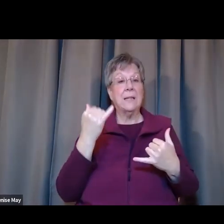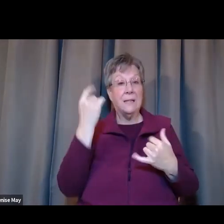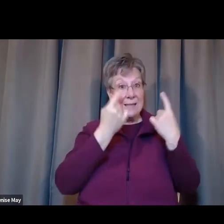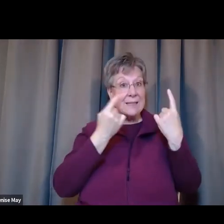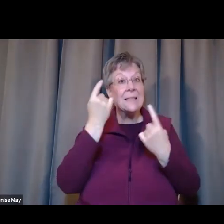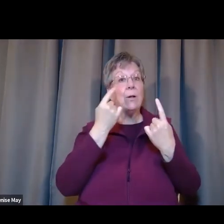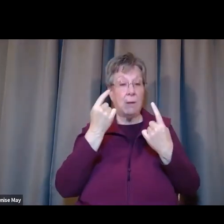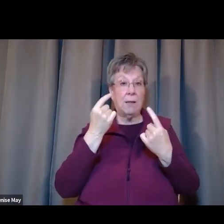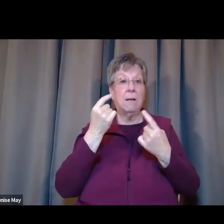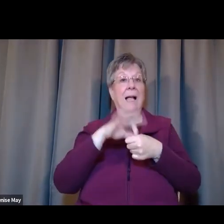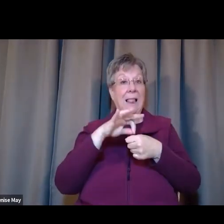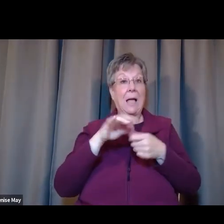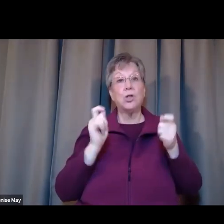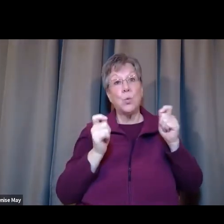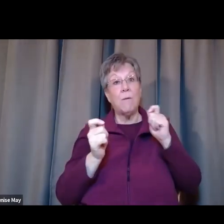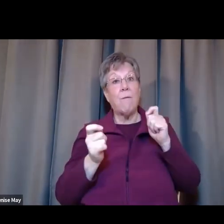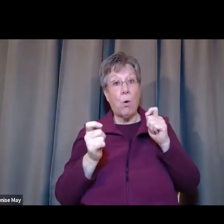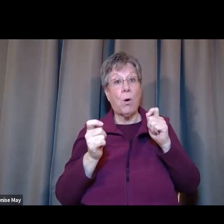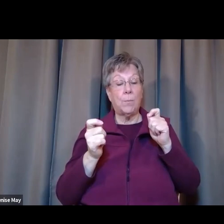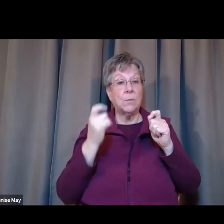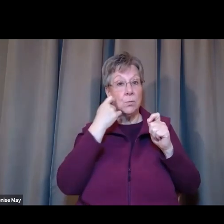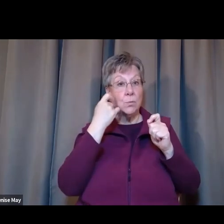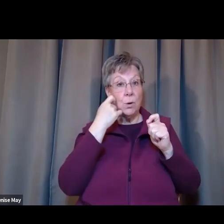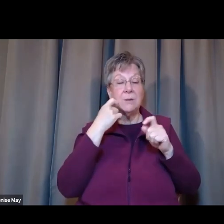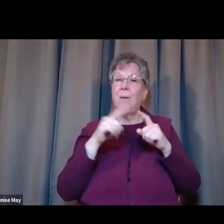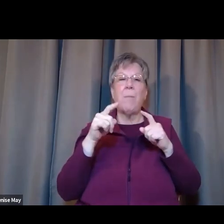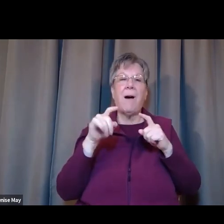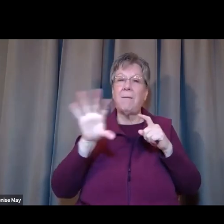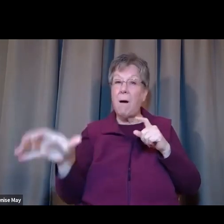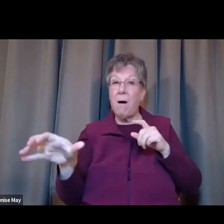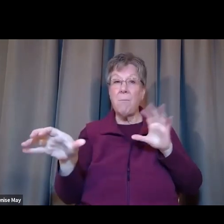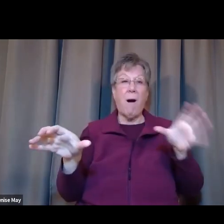election reforms since the Voting Rights Act, partisan